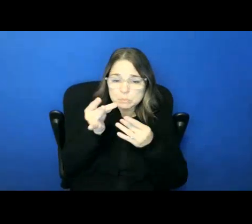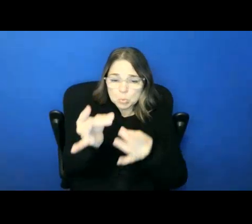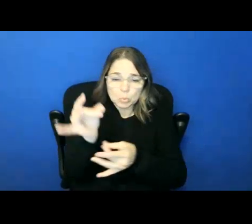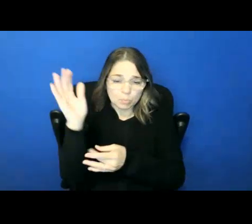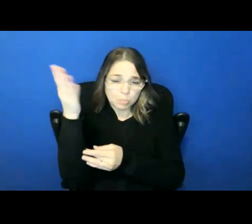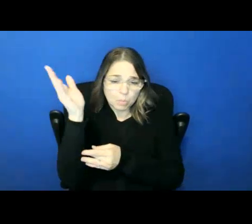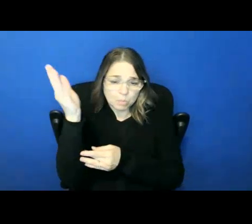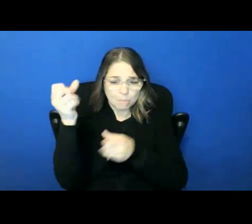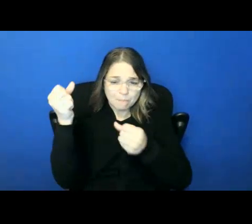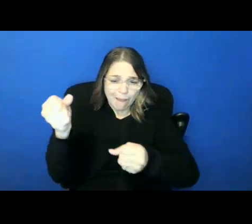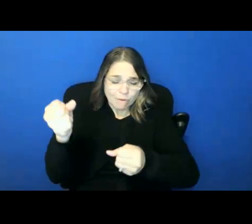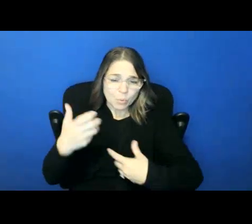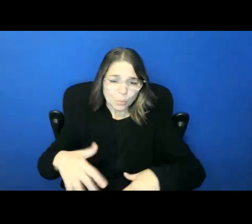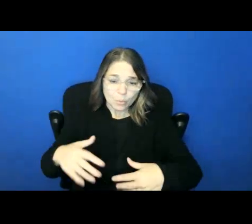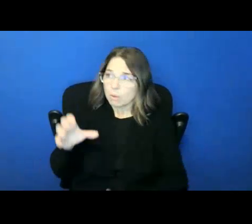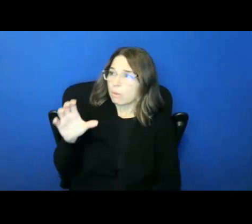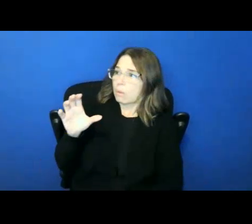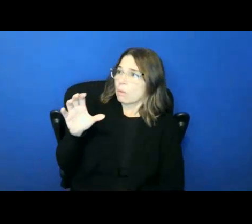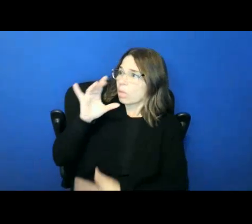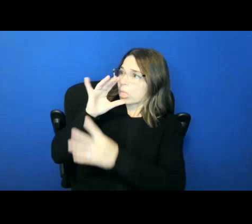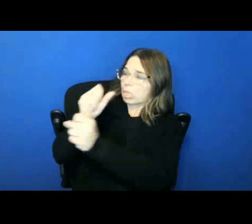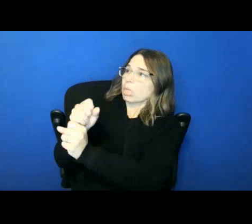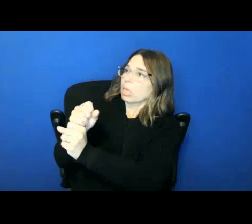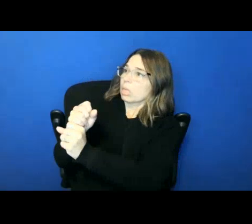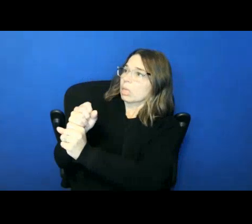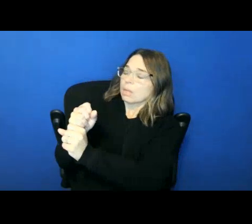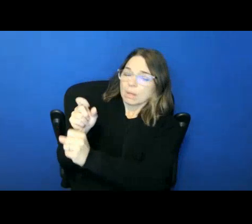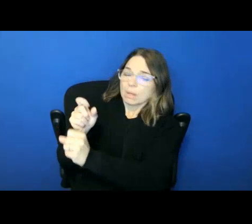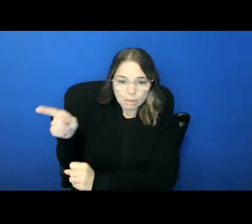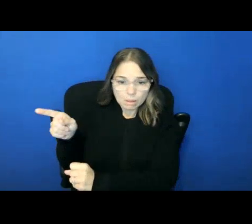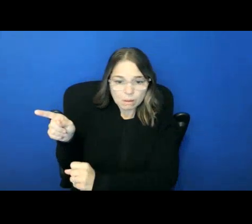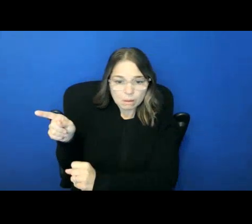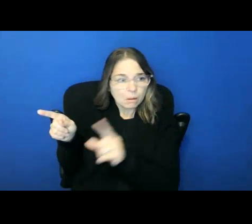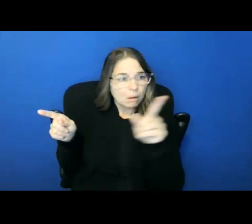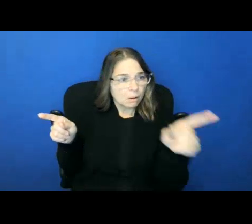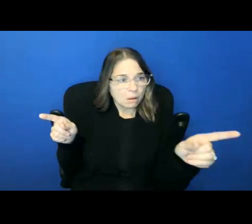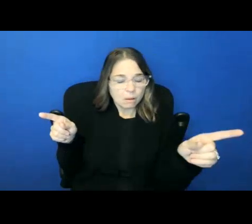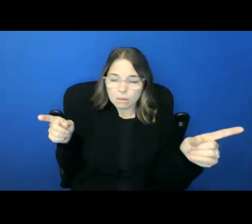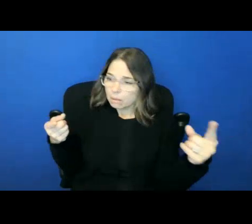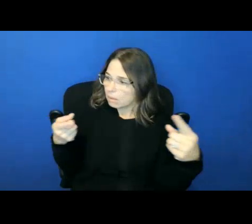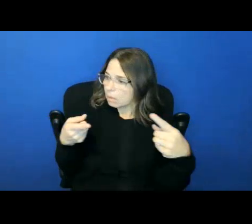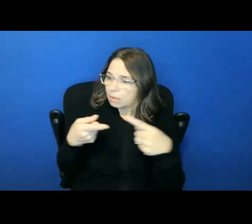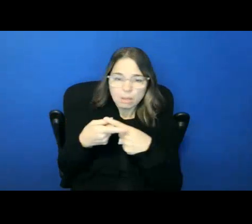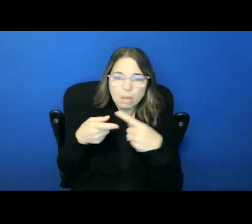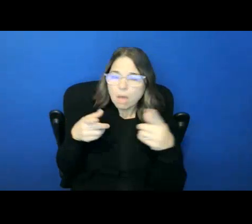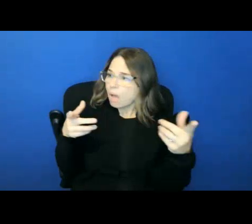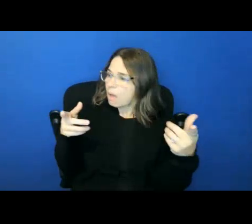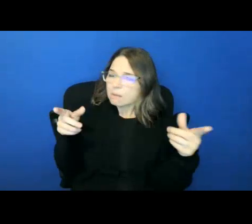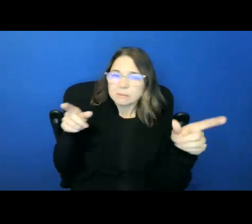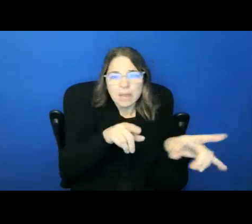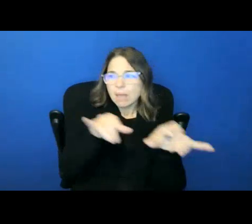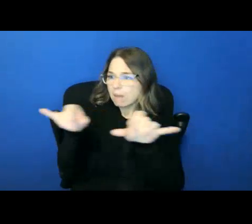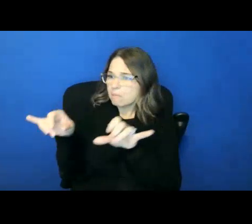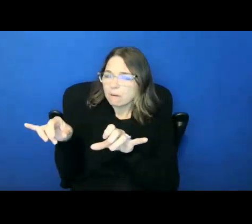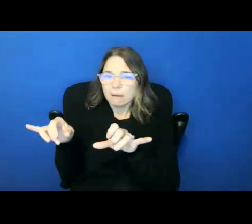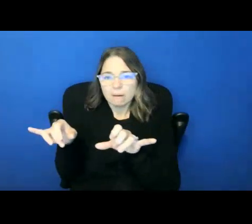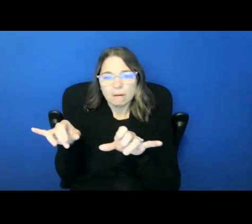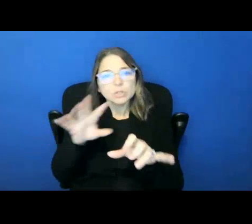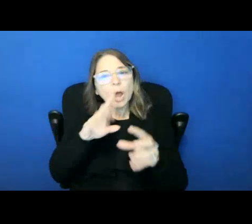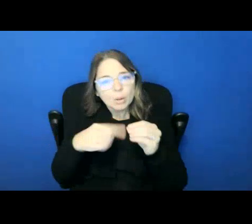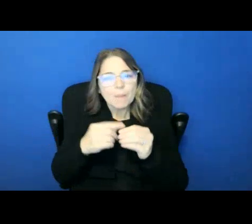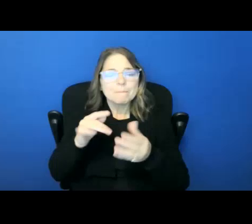powerful speaker. So when you have those encounters, then you can have another conversation and talk more about the medication and talk more